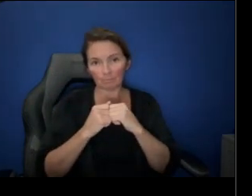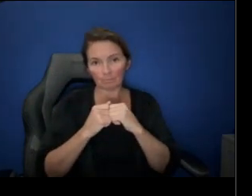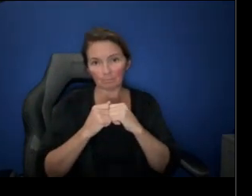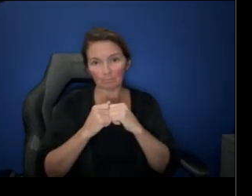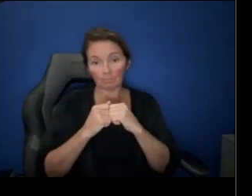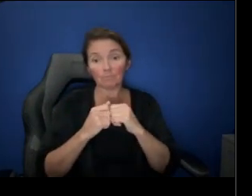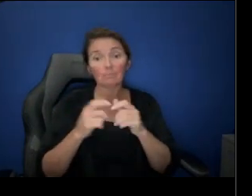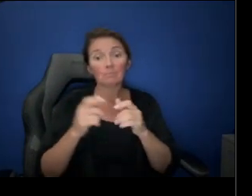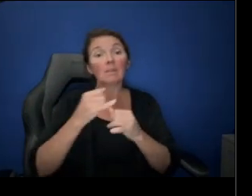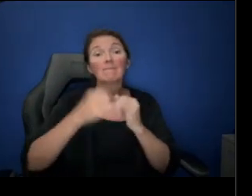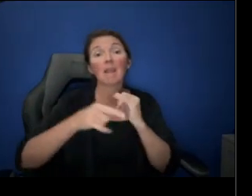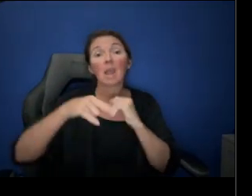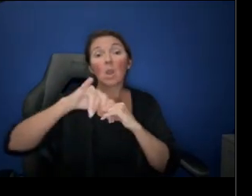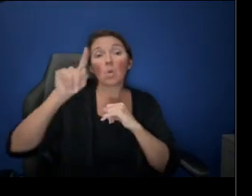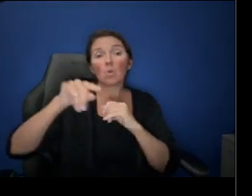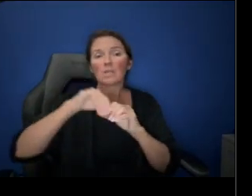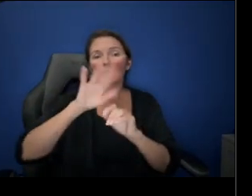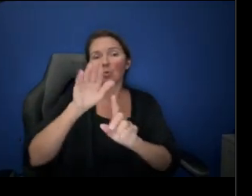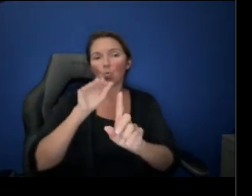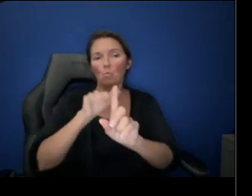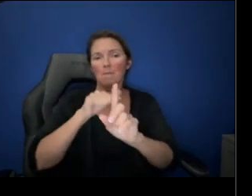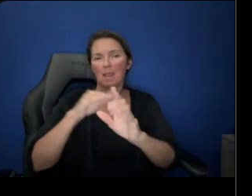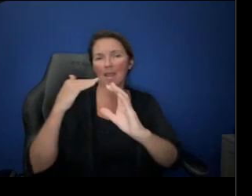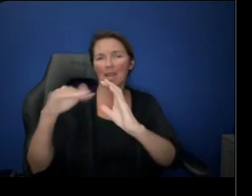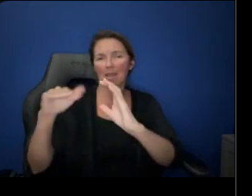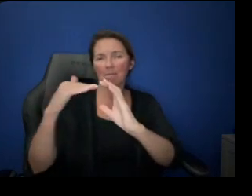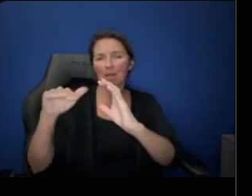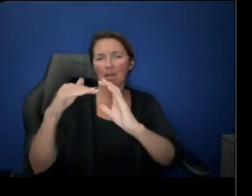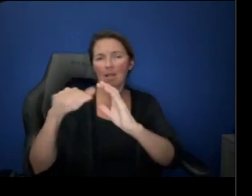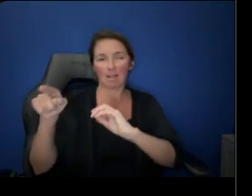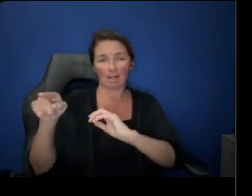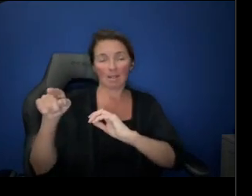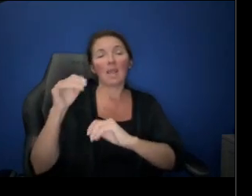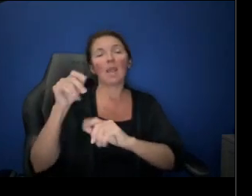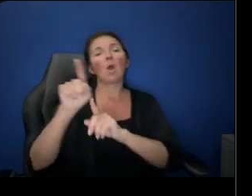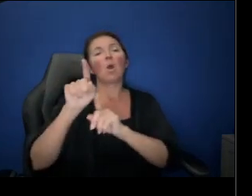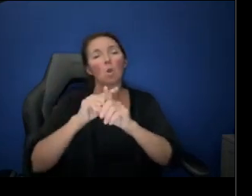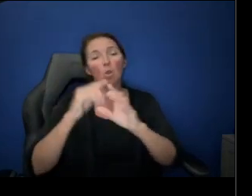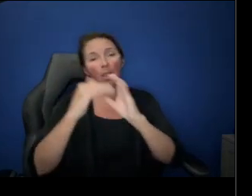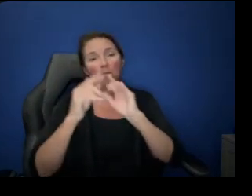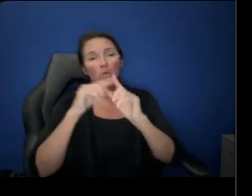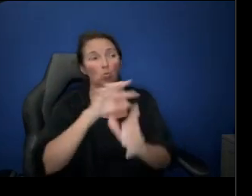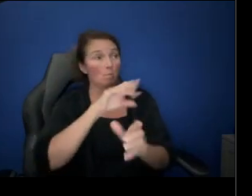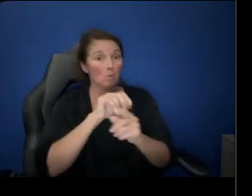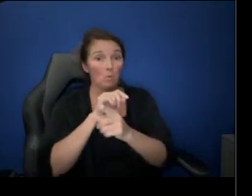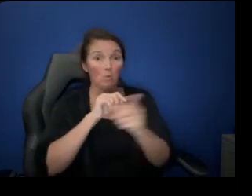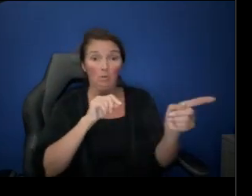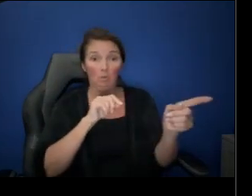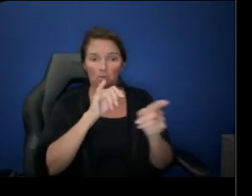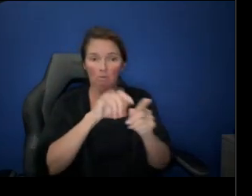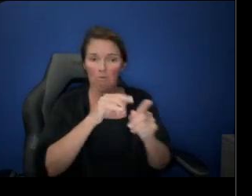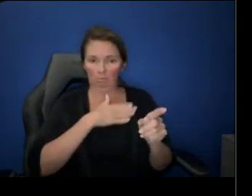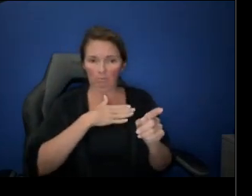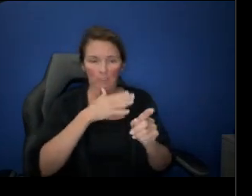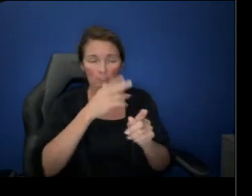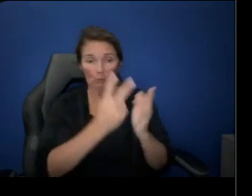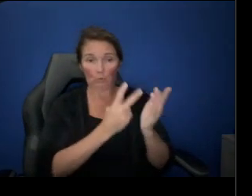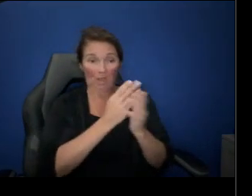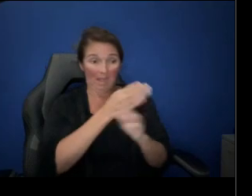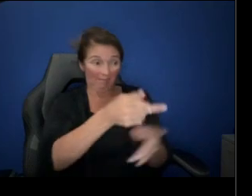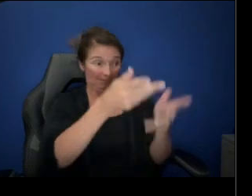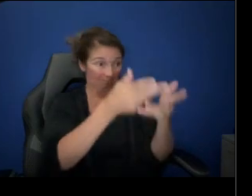The final quiz was in the reminder emails and will be in the email that comes to participants 2 hours after the end